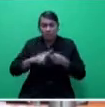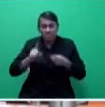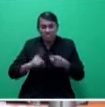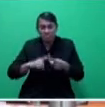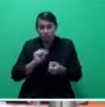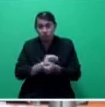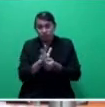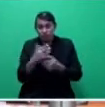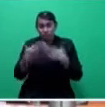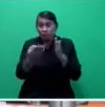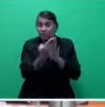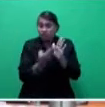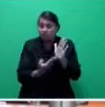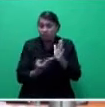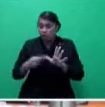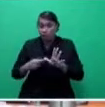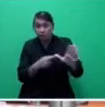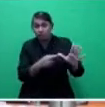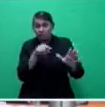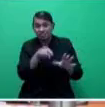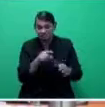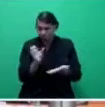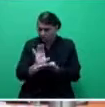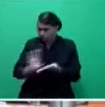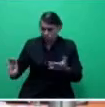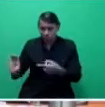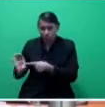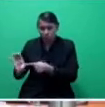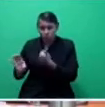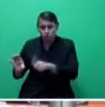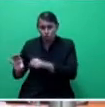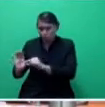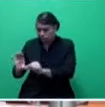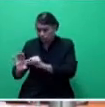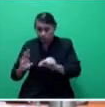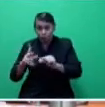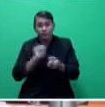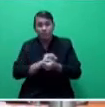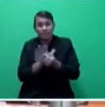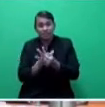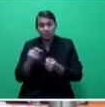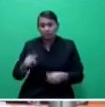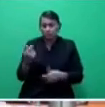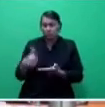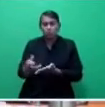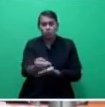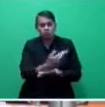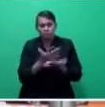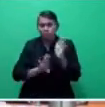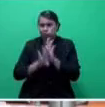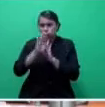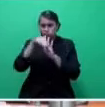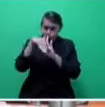response. And as highlighted, Mr. Speaker, sir, the revenue decrease was almost $1 billion. It has been buffered somewhat a